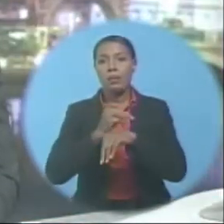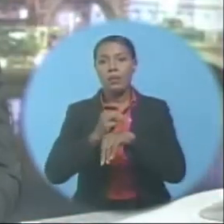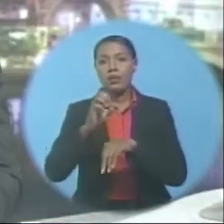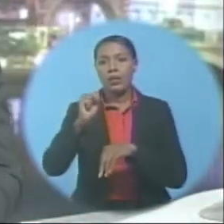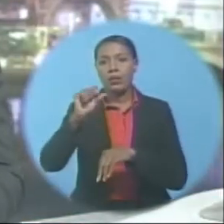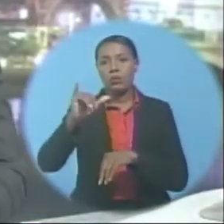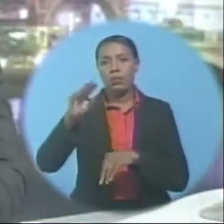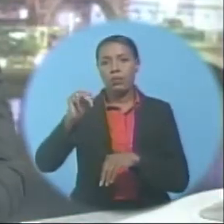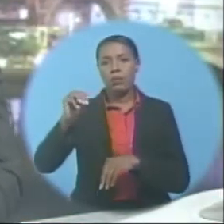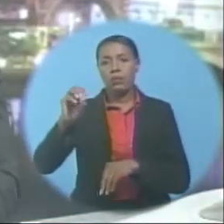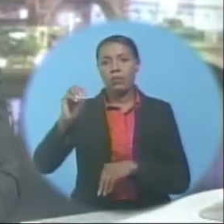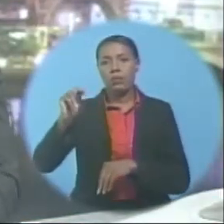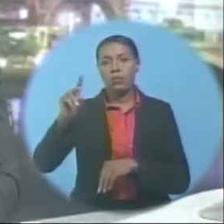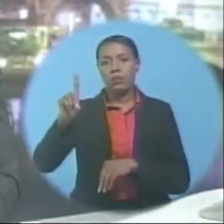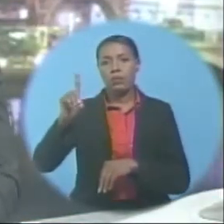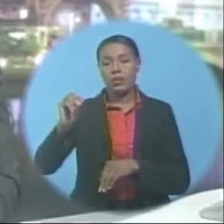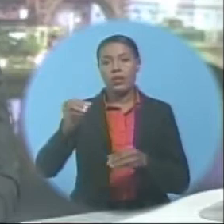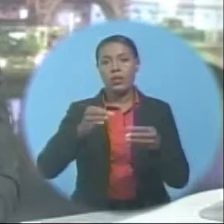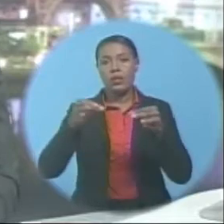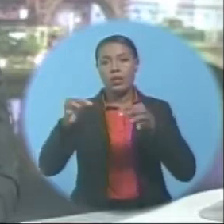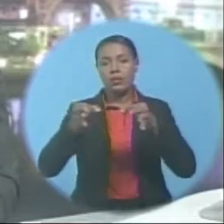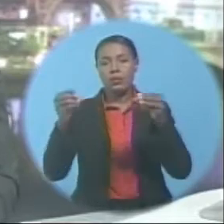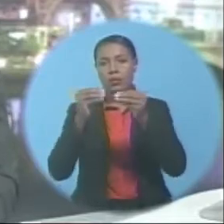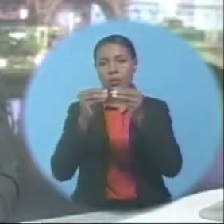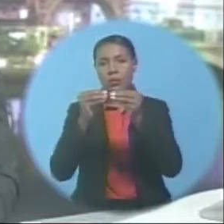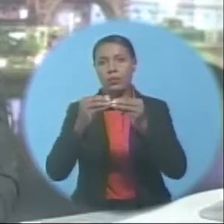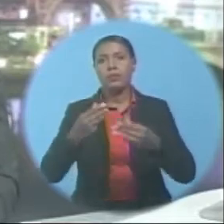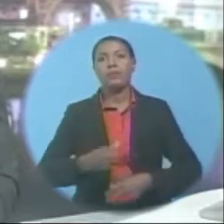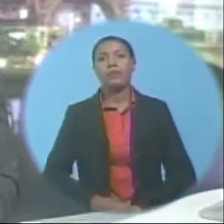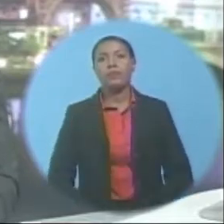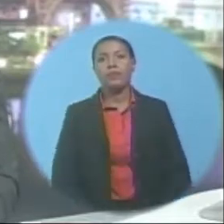Opposition MP Kerry Simmons was more specific about the motion.